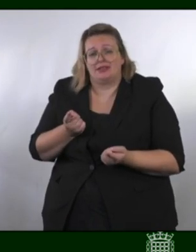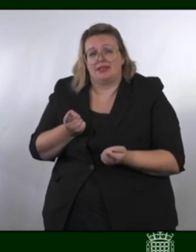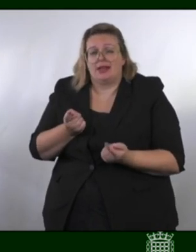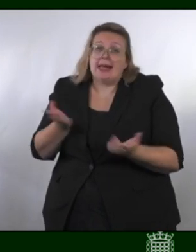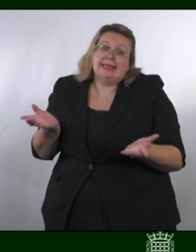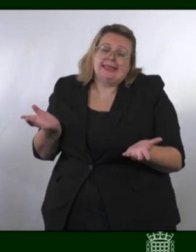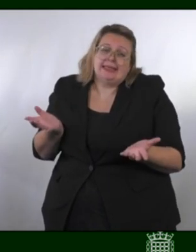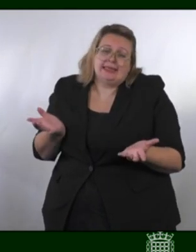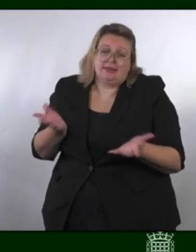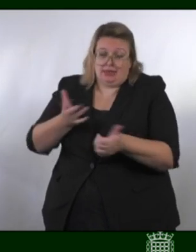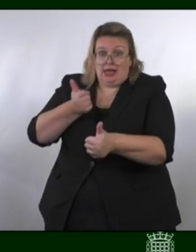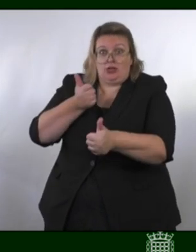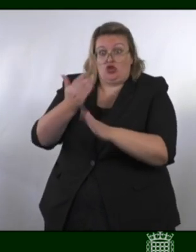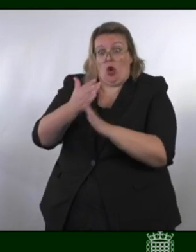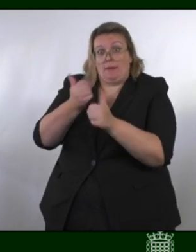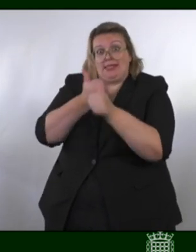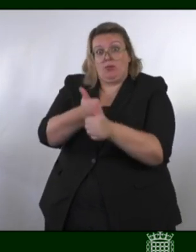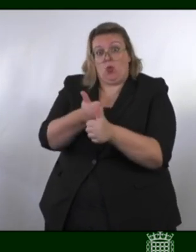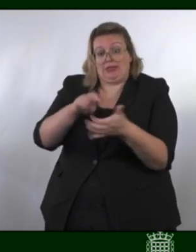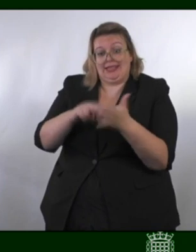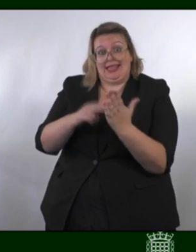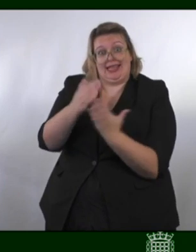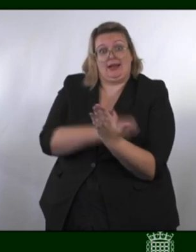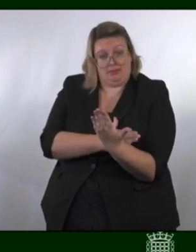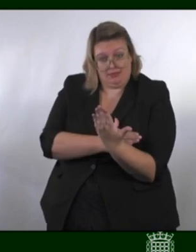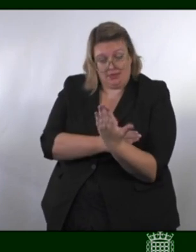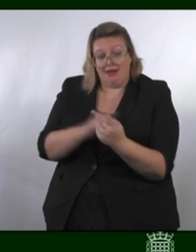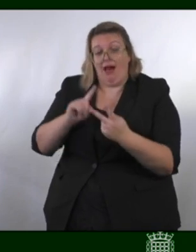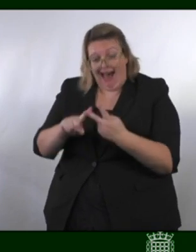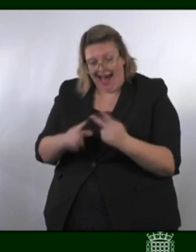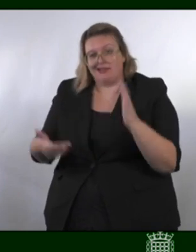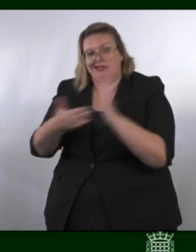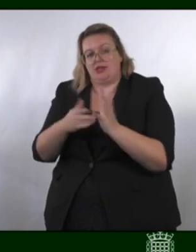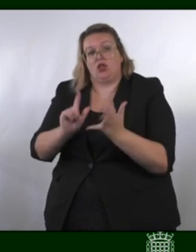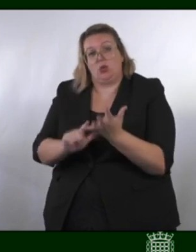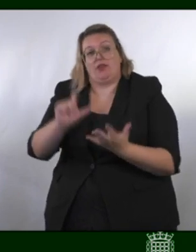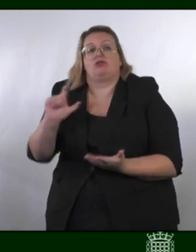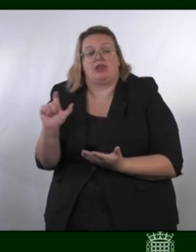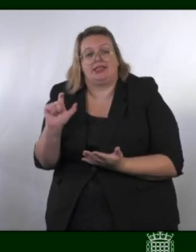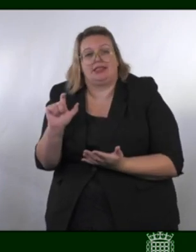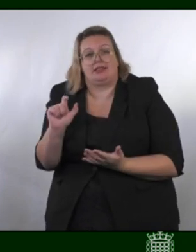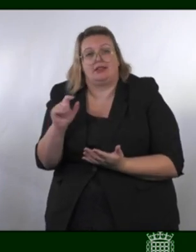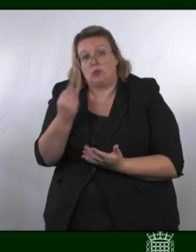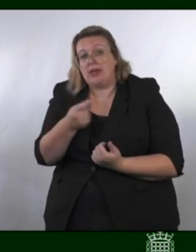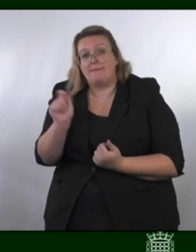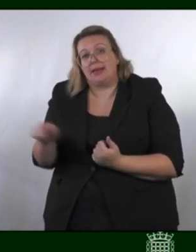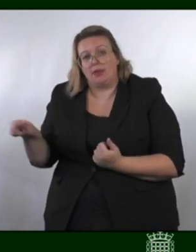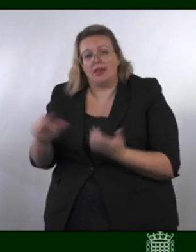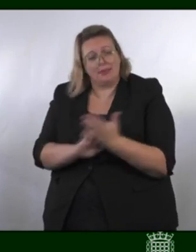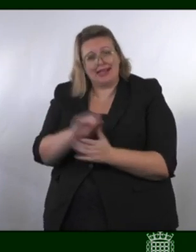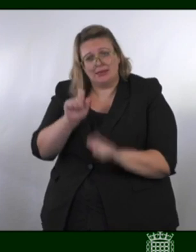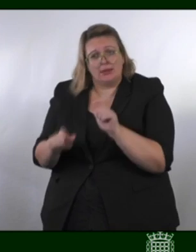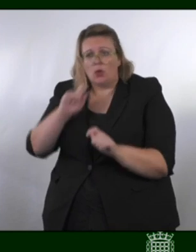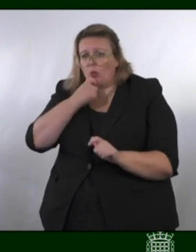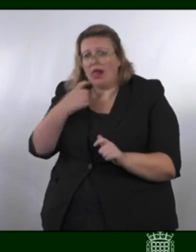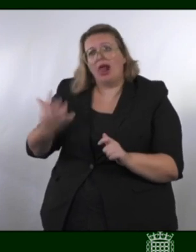the support scheme, the job support scheme, coupled with universal credit for those eligible for that, will ensure people receive